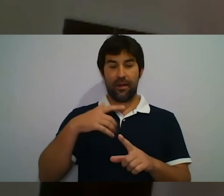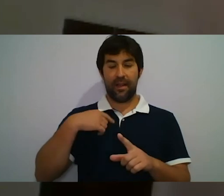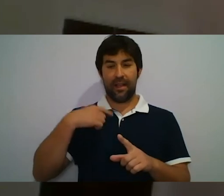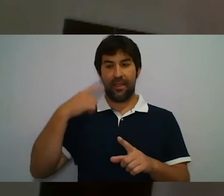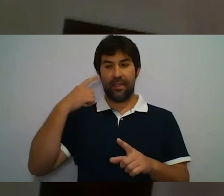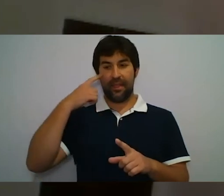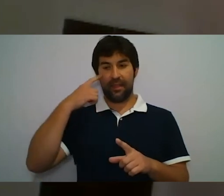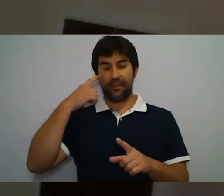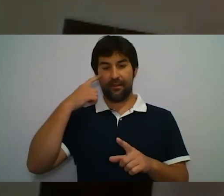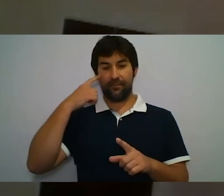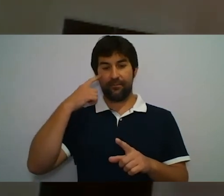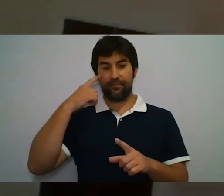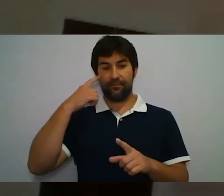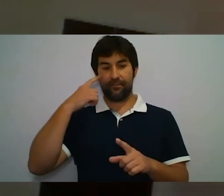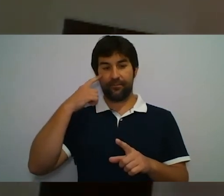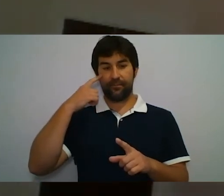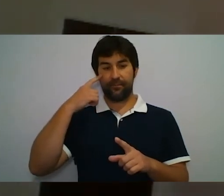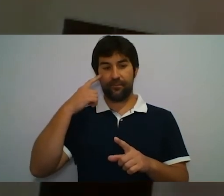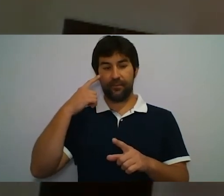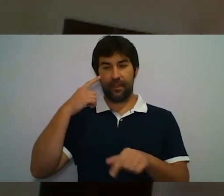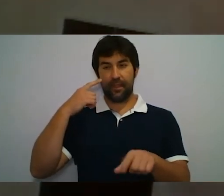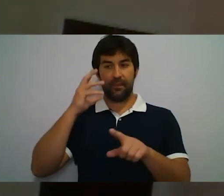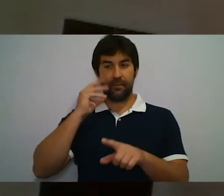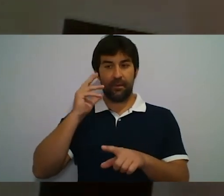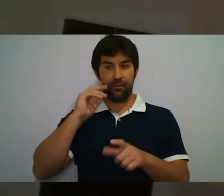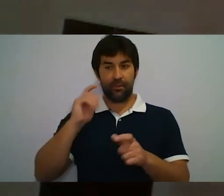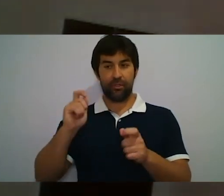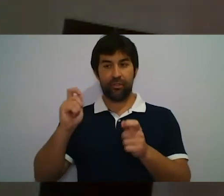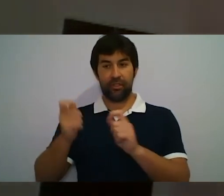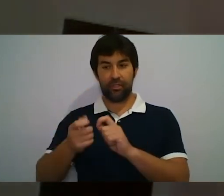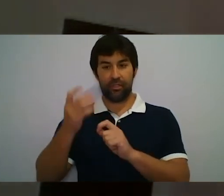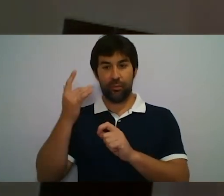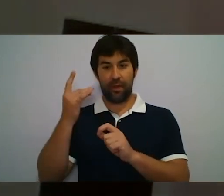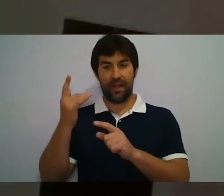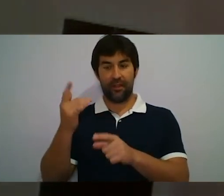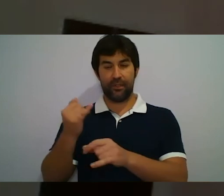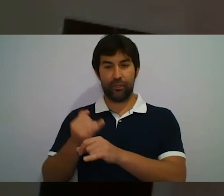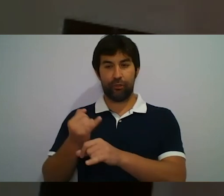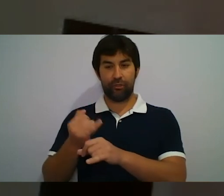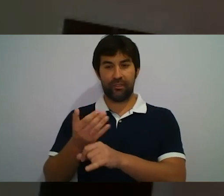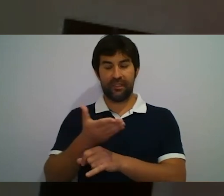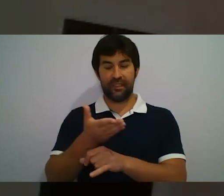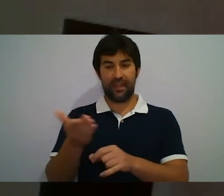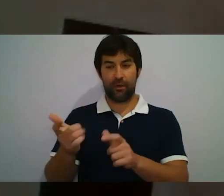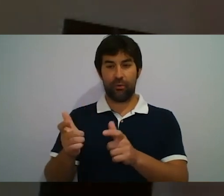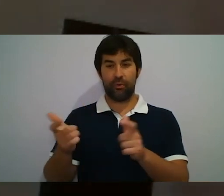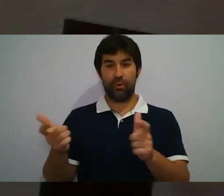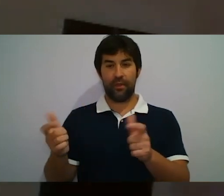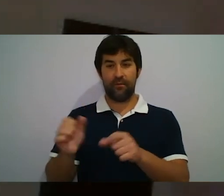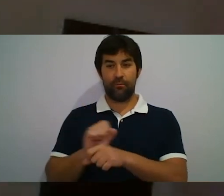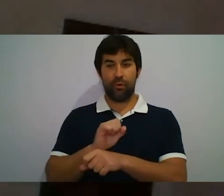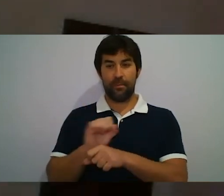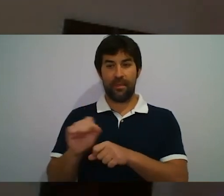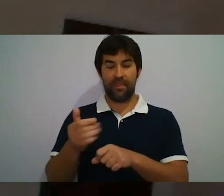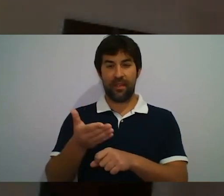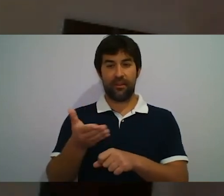program. It's one that we would like to increase the investment in. I believe this